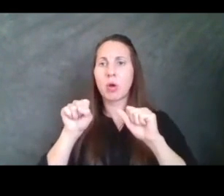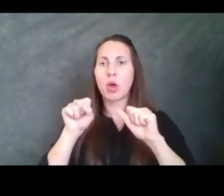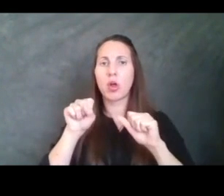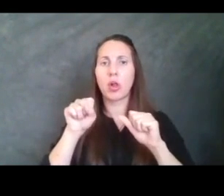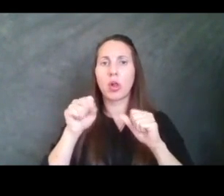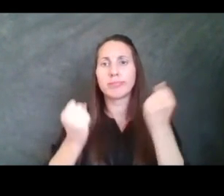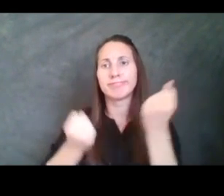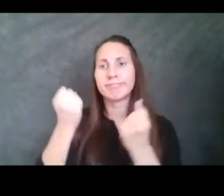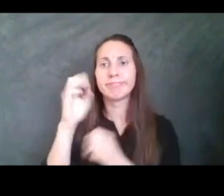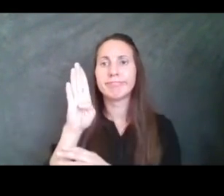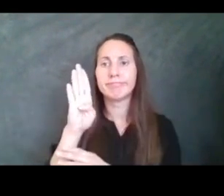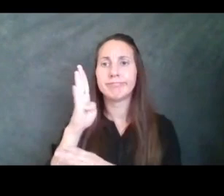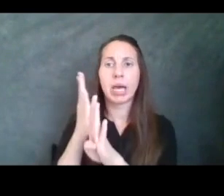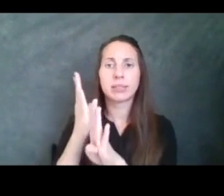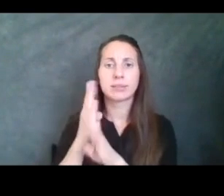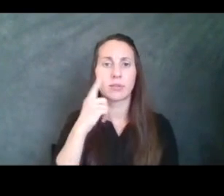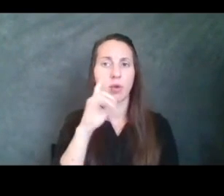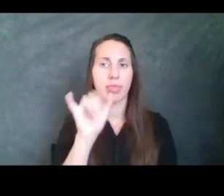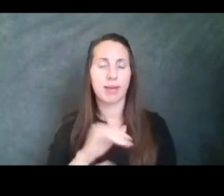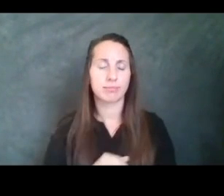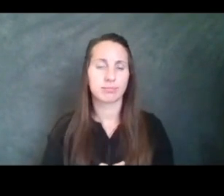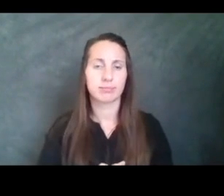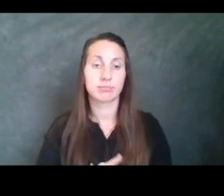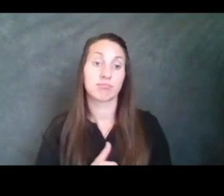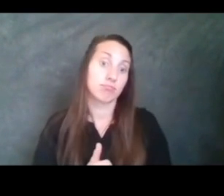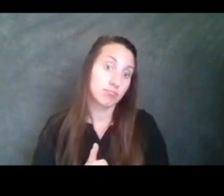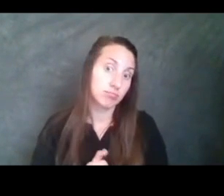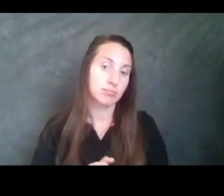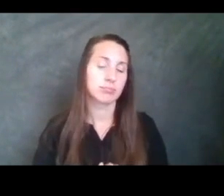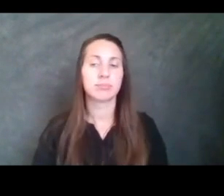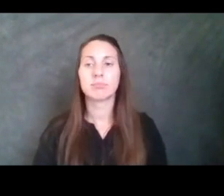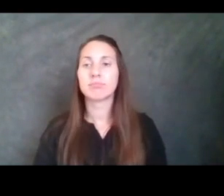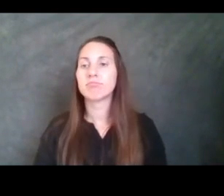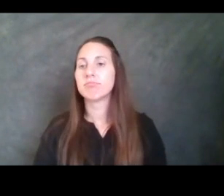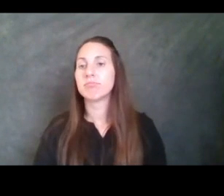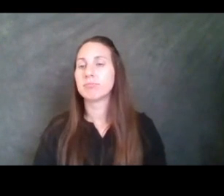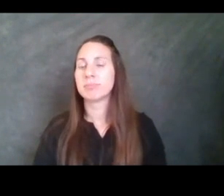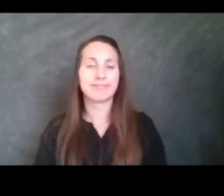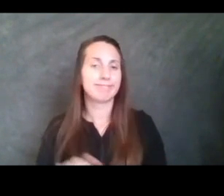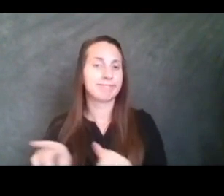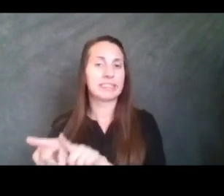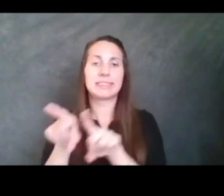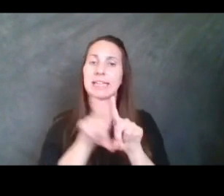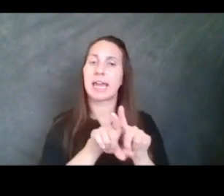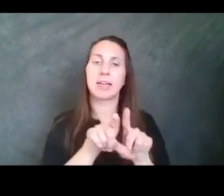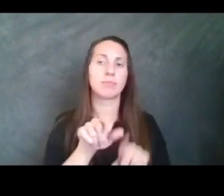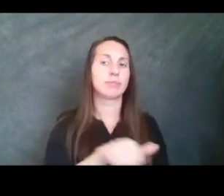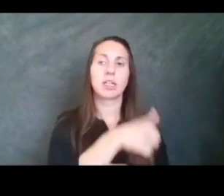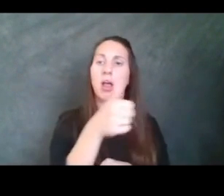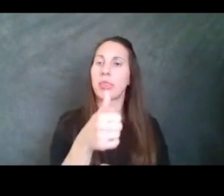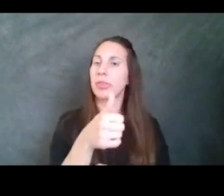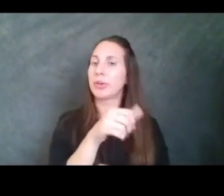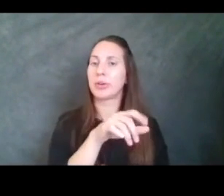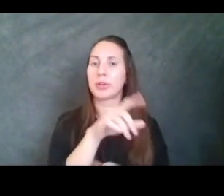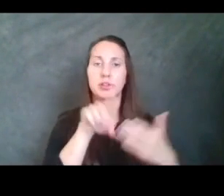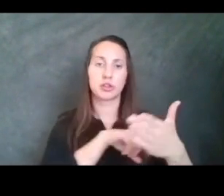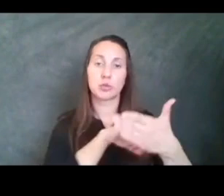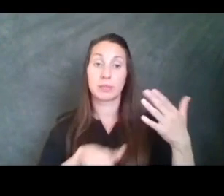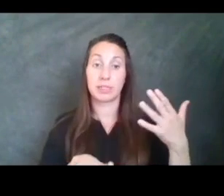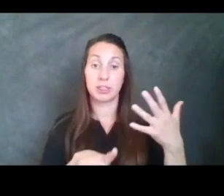there's, so just like with any other discrimination, integration is incredibly